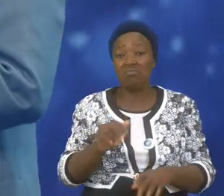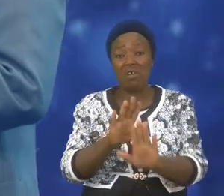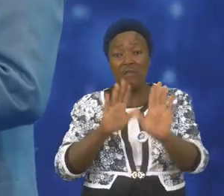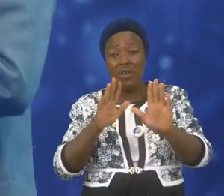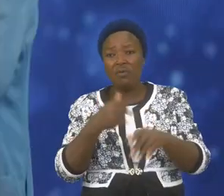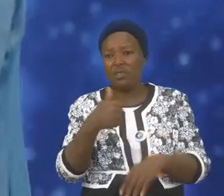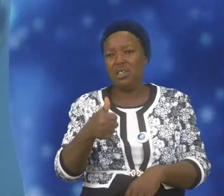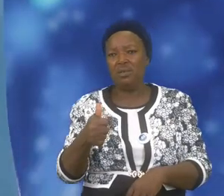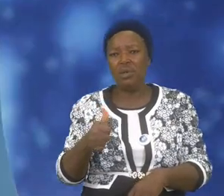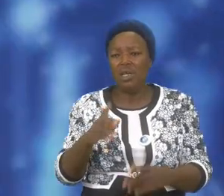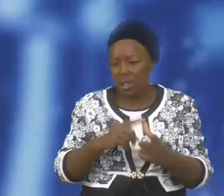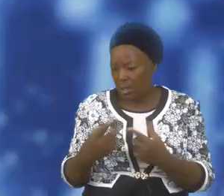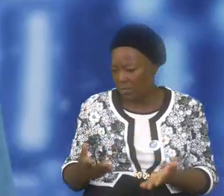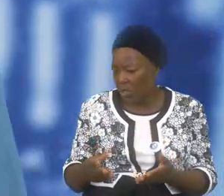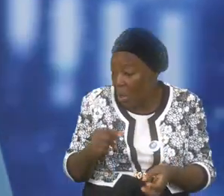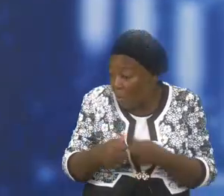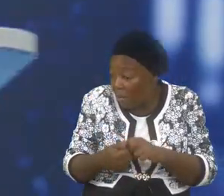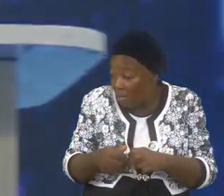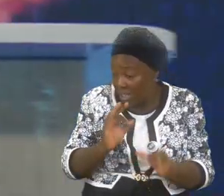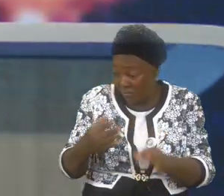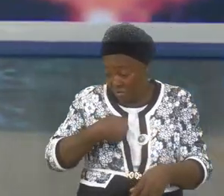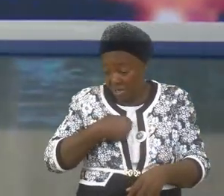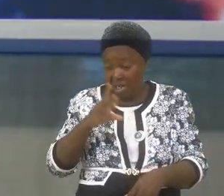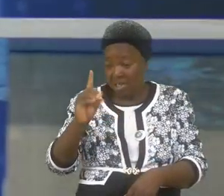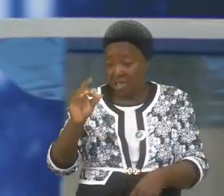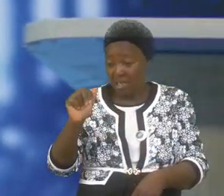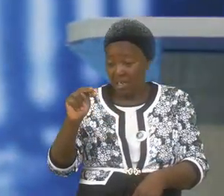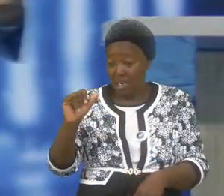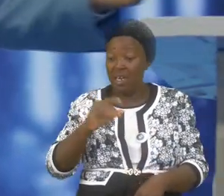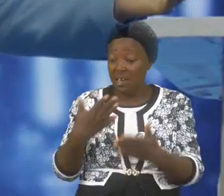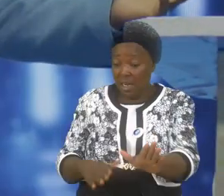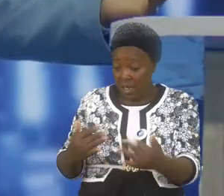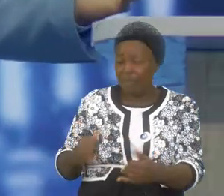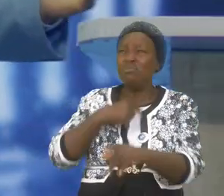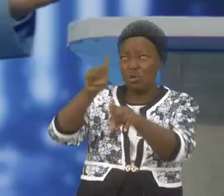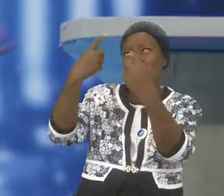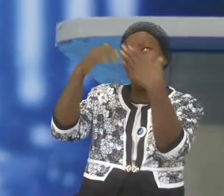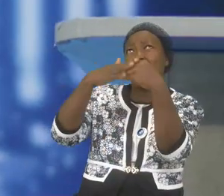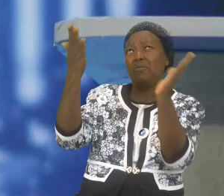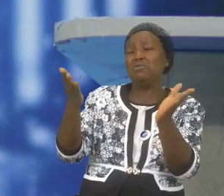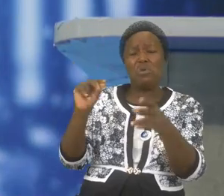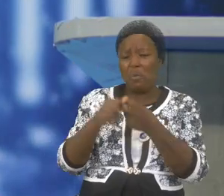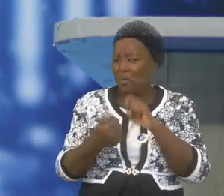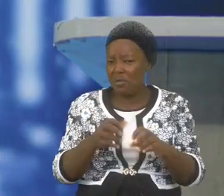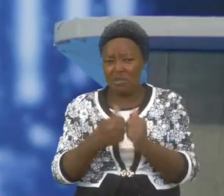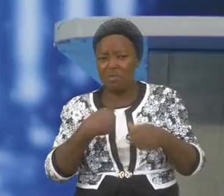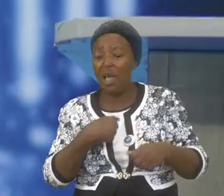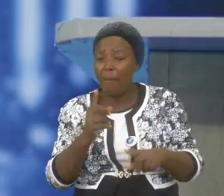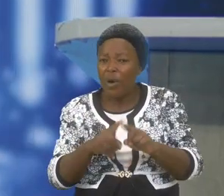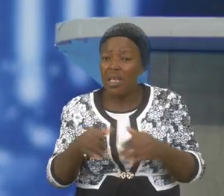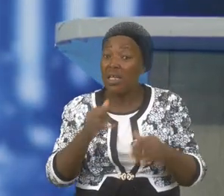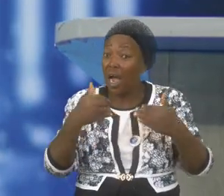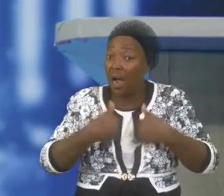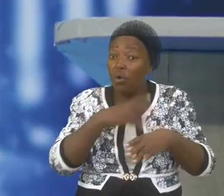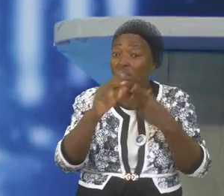in heaven. And now he had companions that he could rally together and they